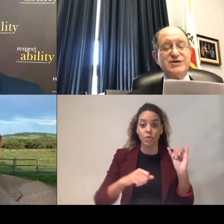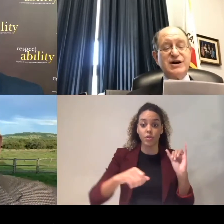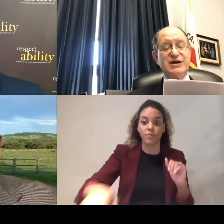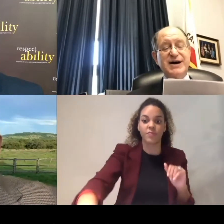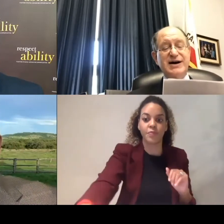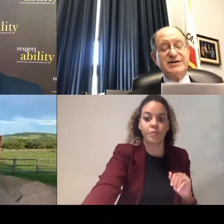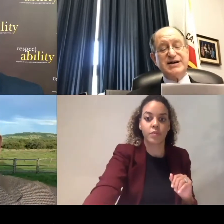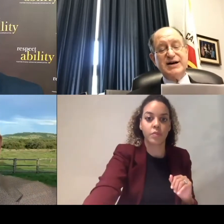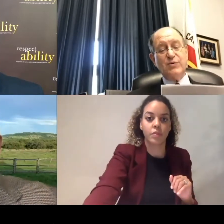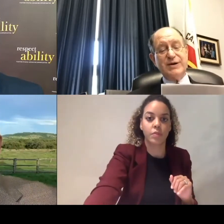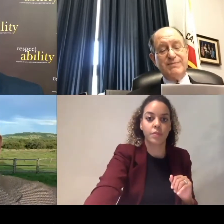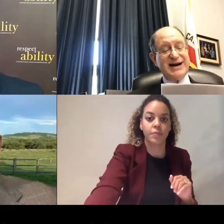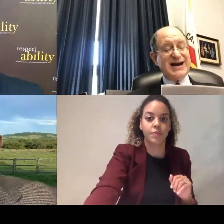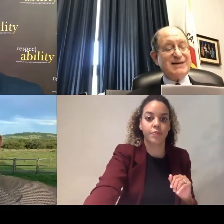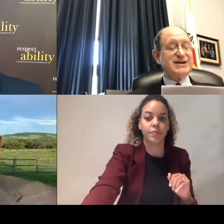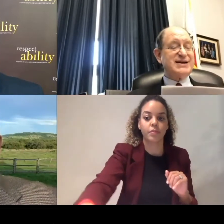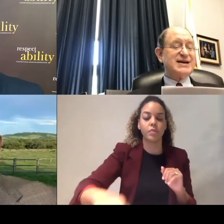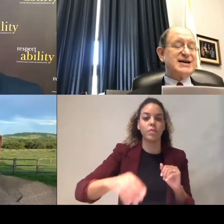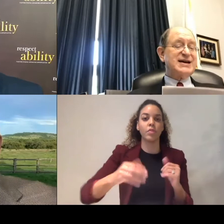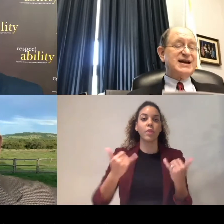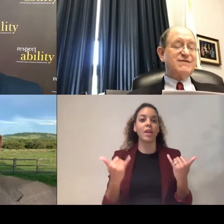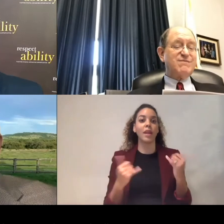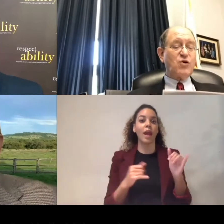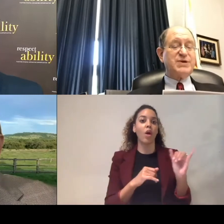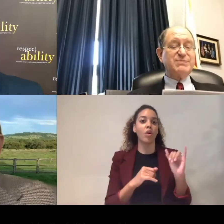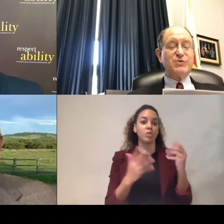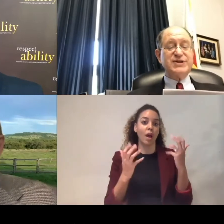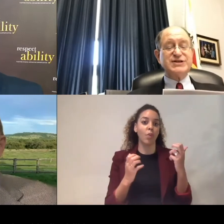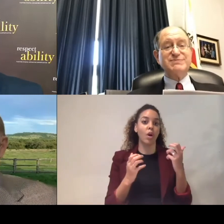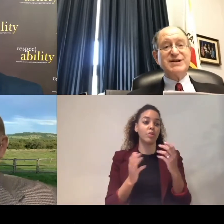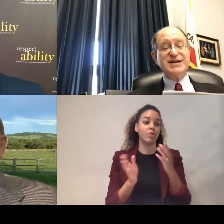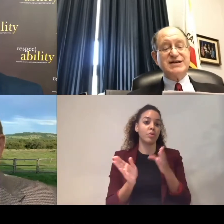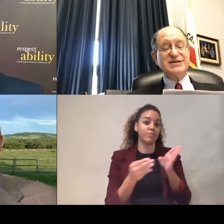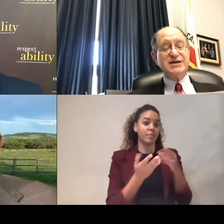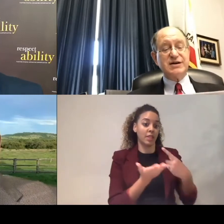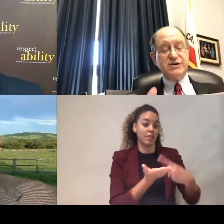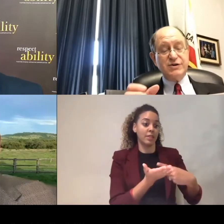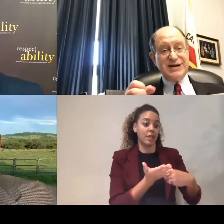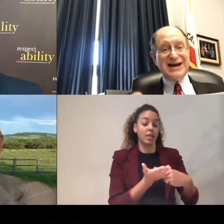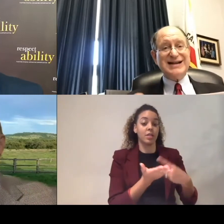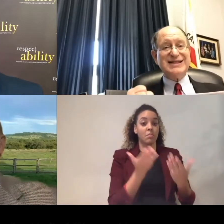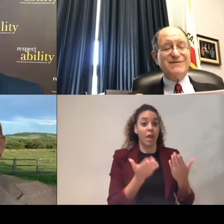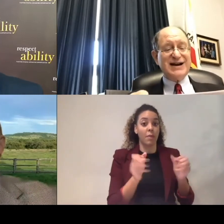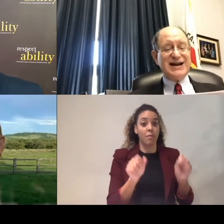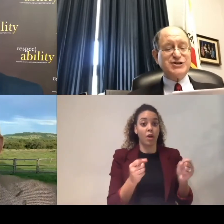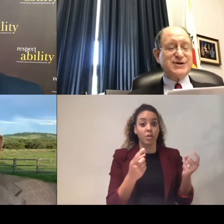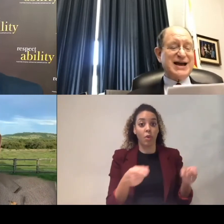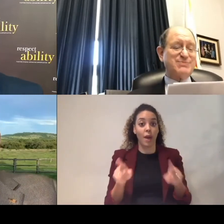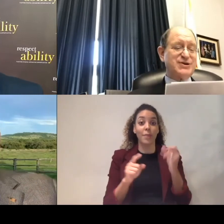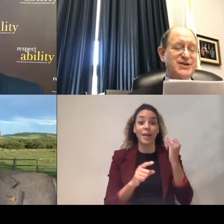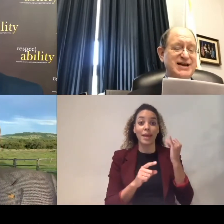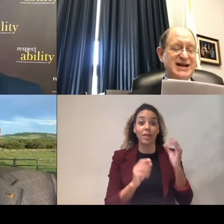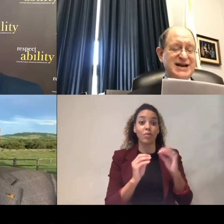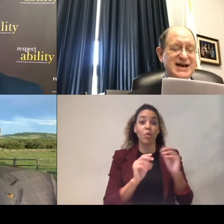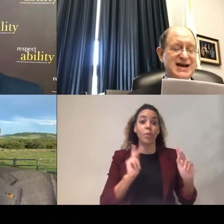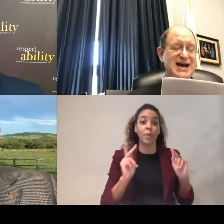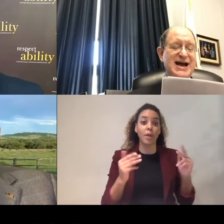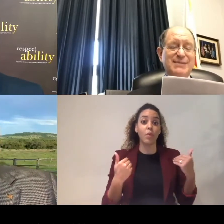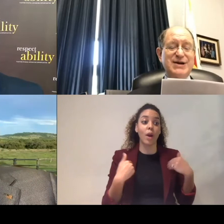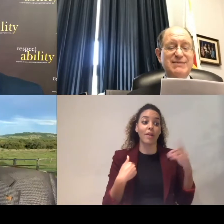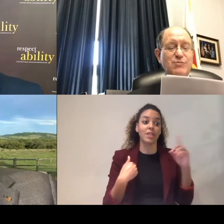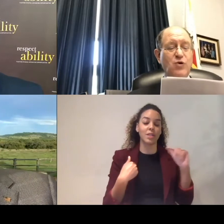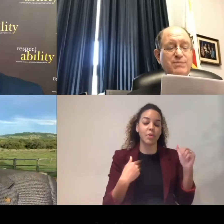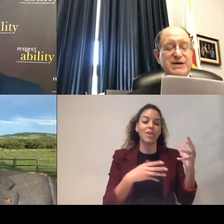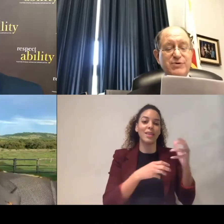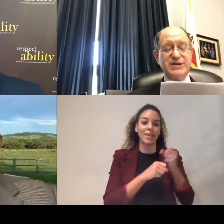and talk about what might happen if more people with disabilities could get the financial capital they need. How